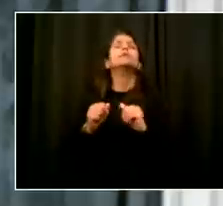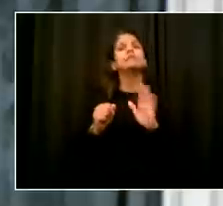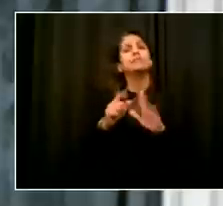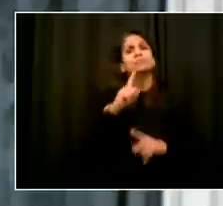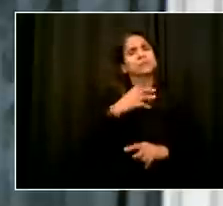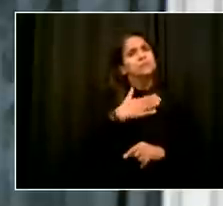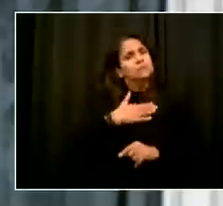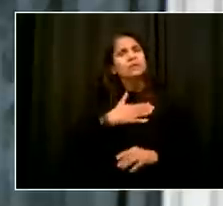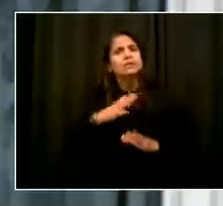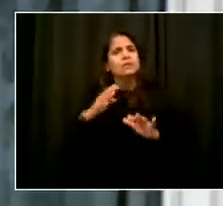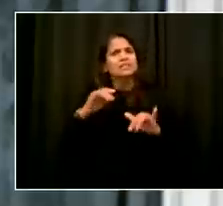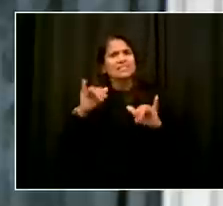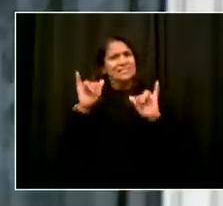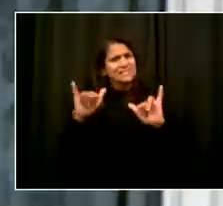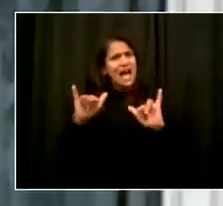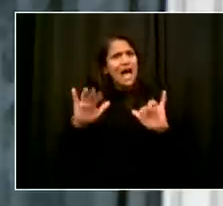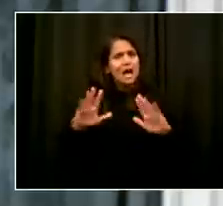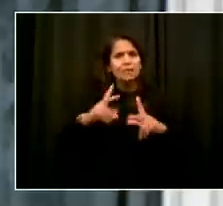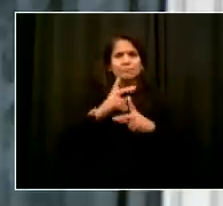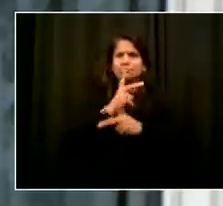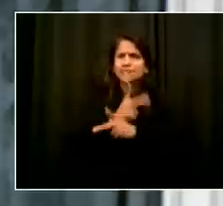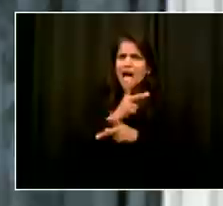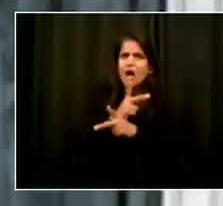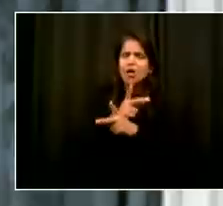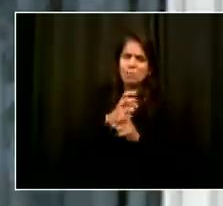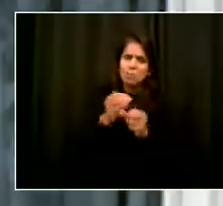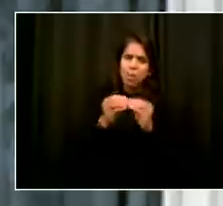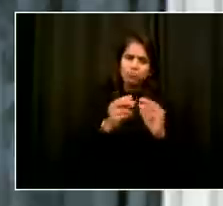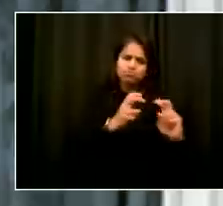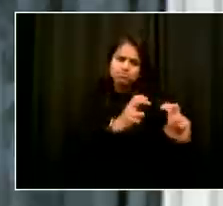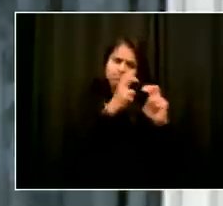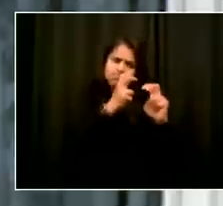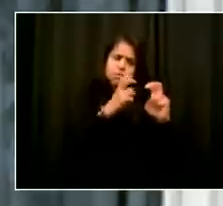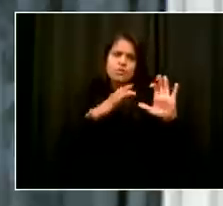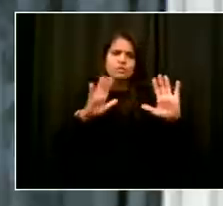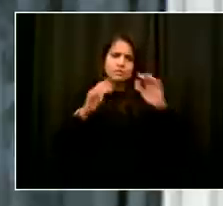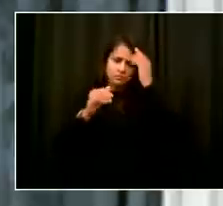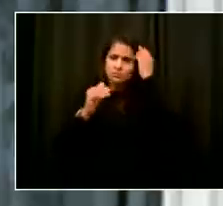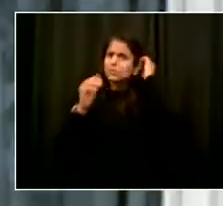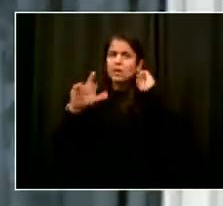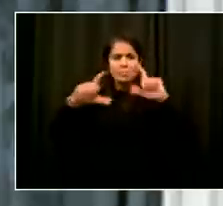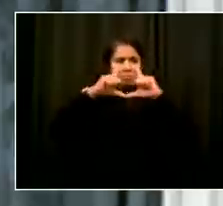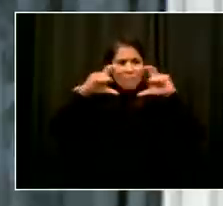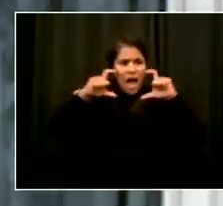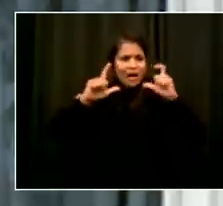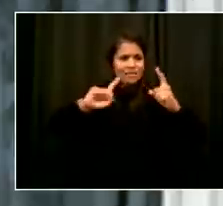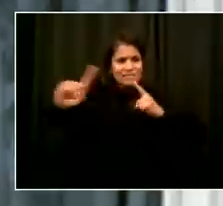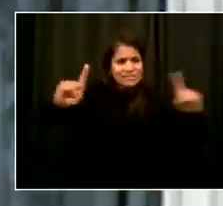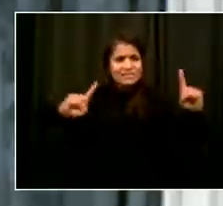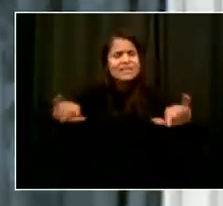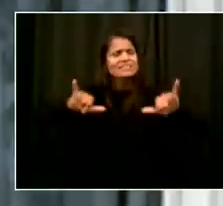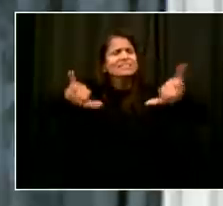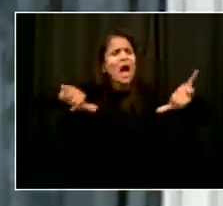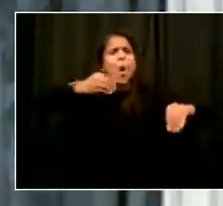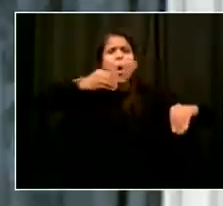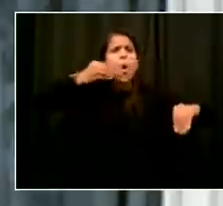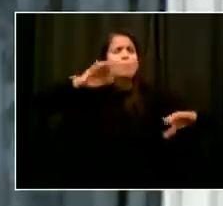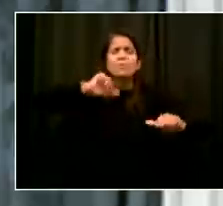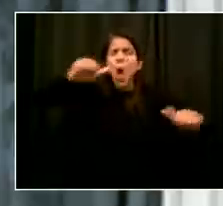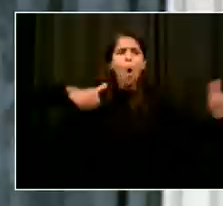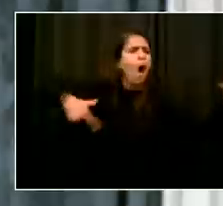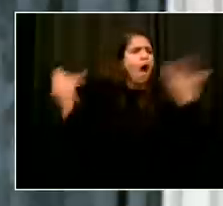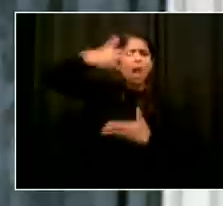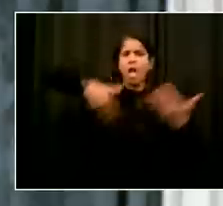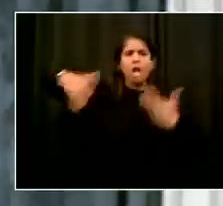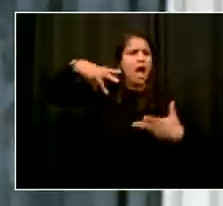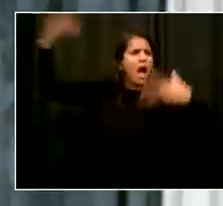of your household. We'll be working with partner agencies, with community-based organizations, doctors, and others to